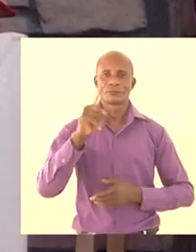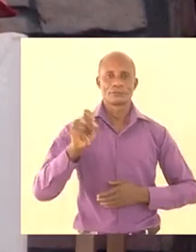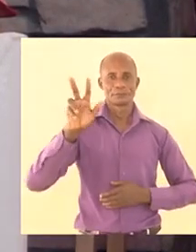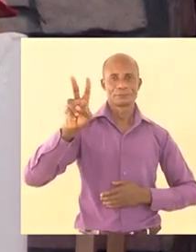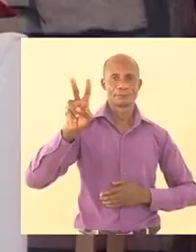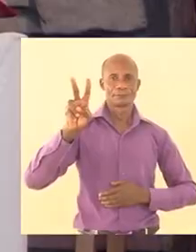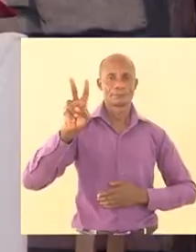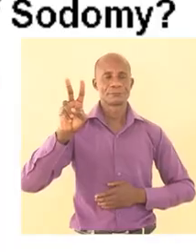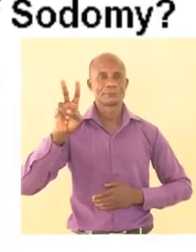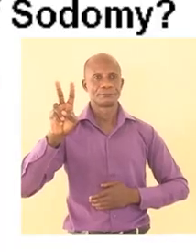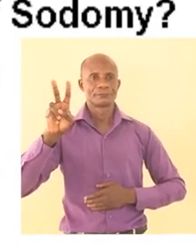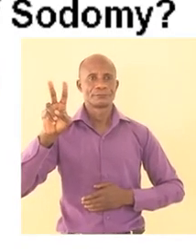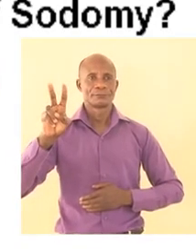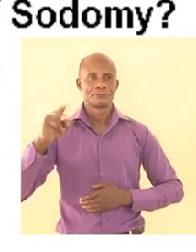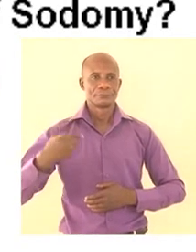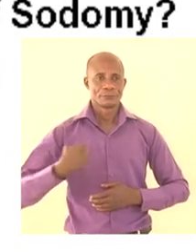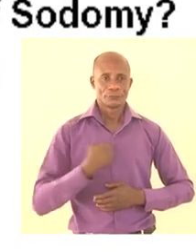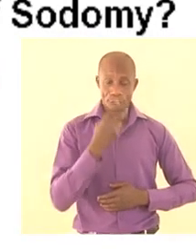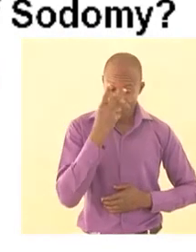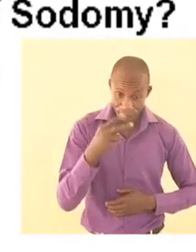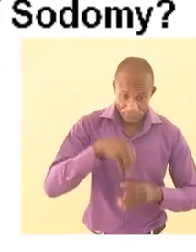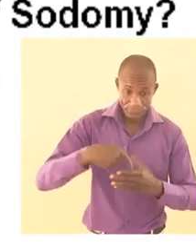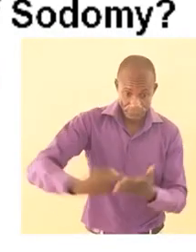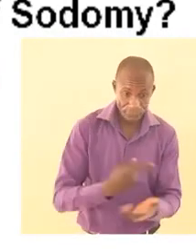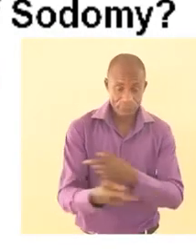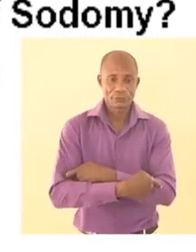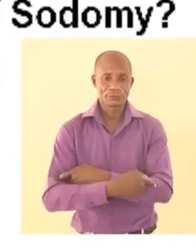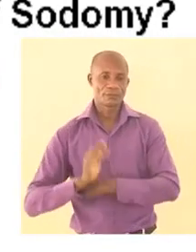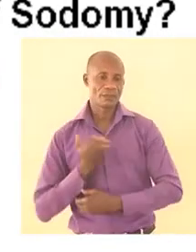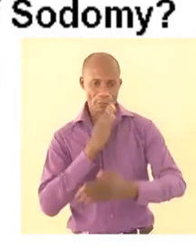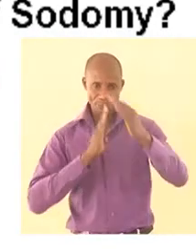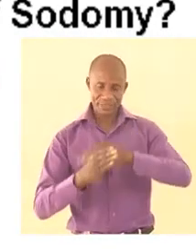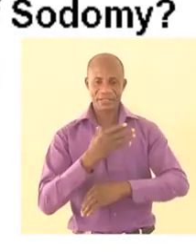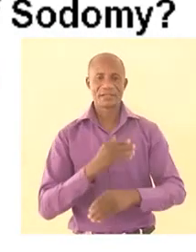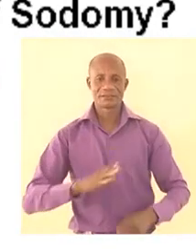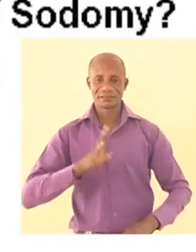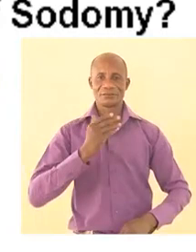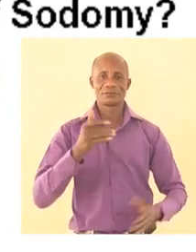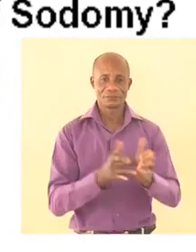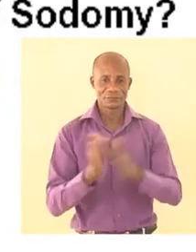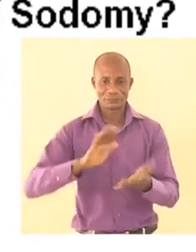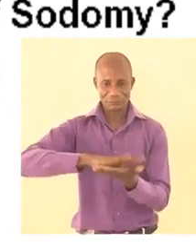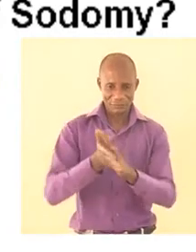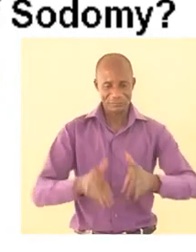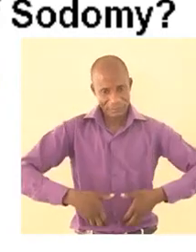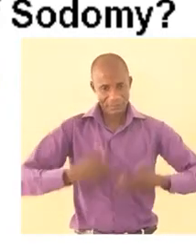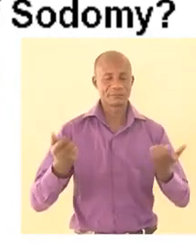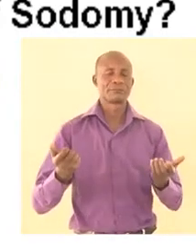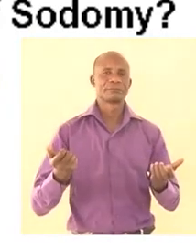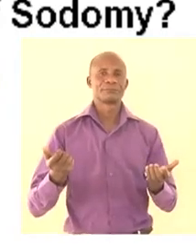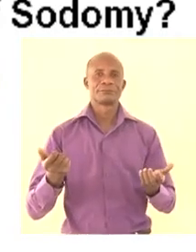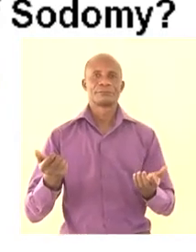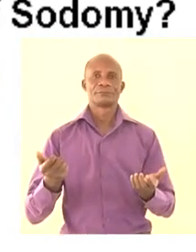Question two. We saw in the gospel of today, our meek and gentle Jesus became furious. He was filled